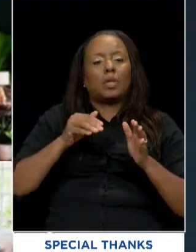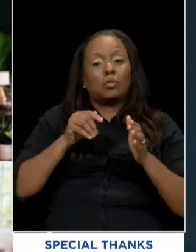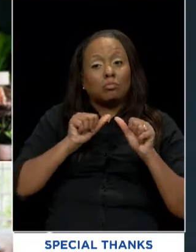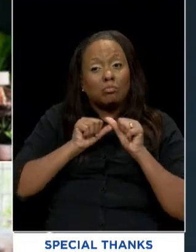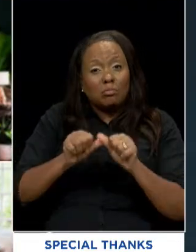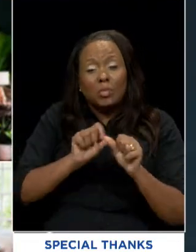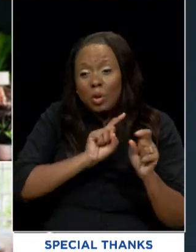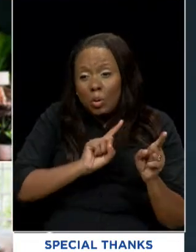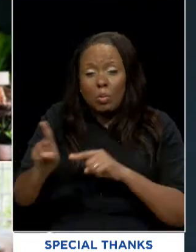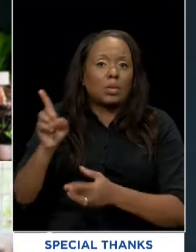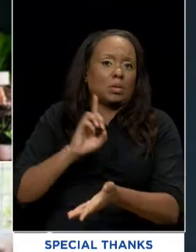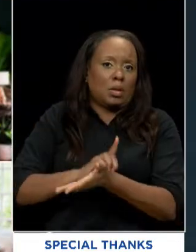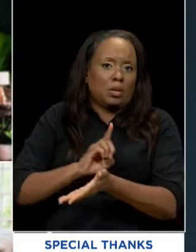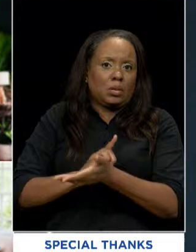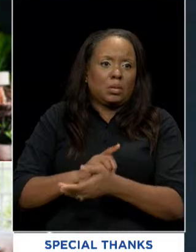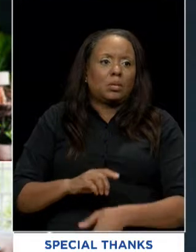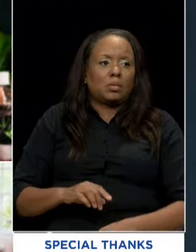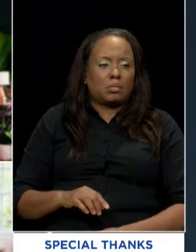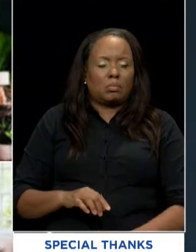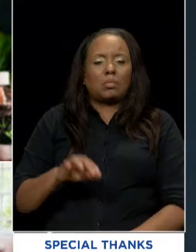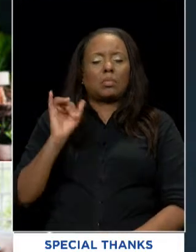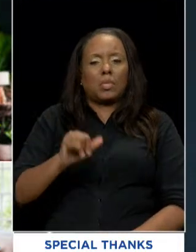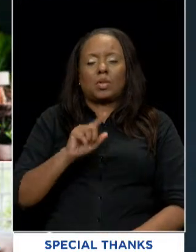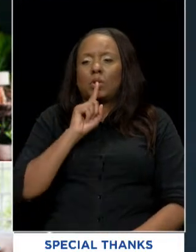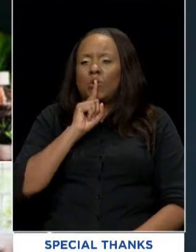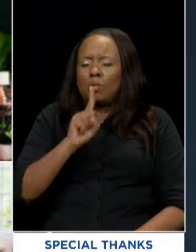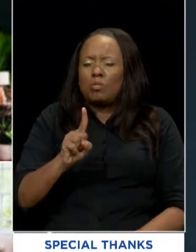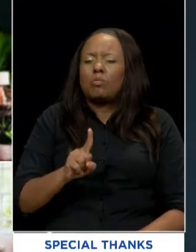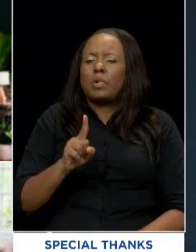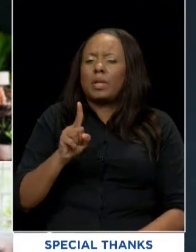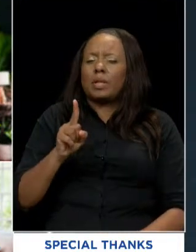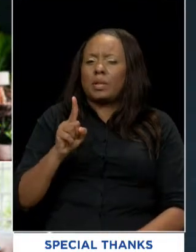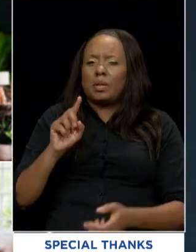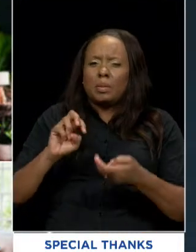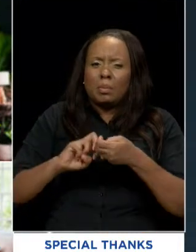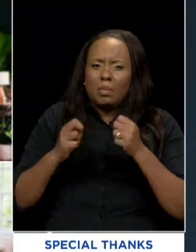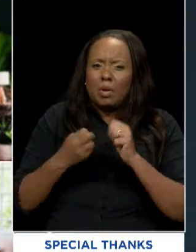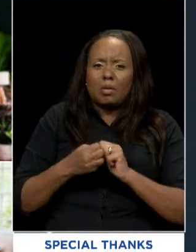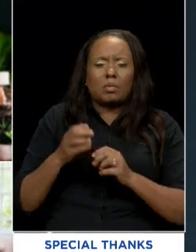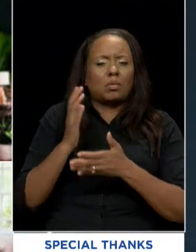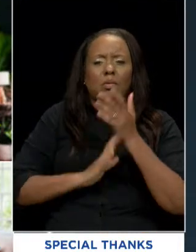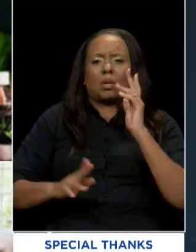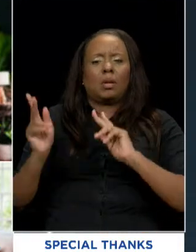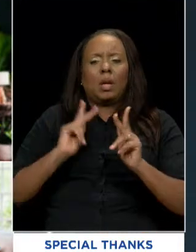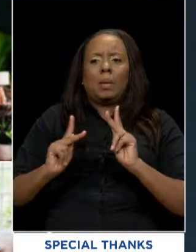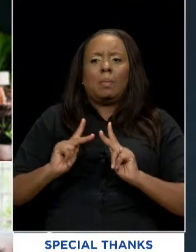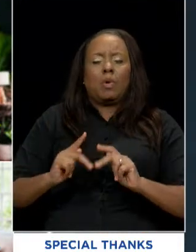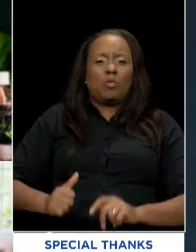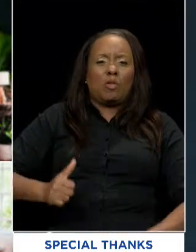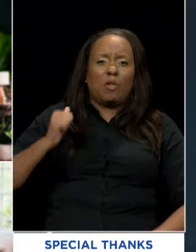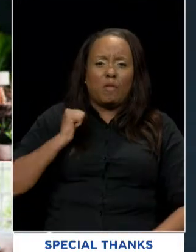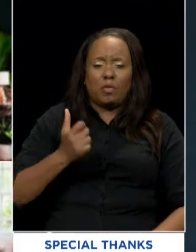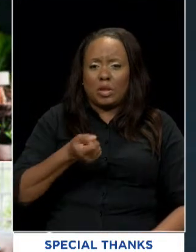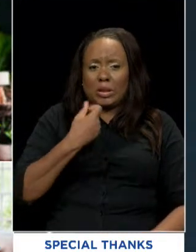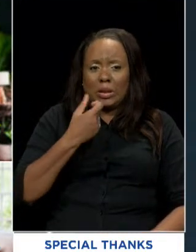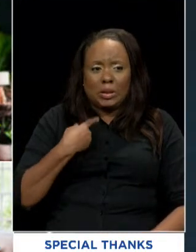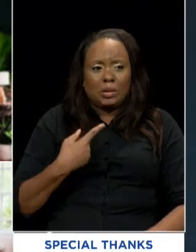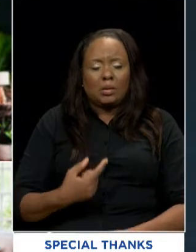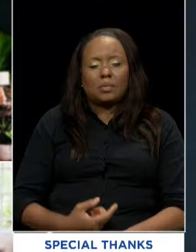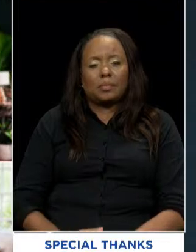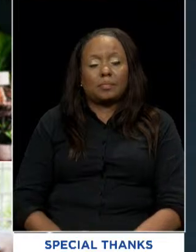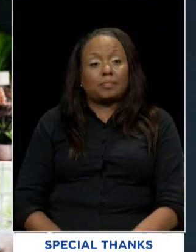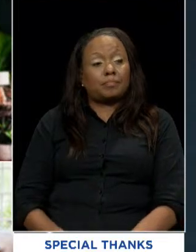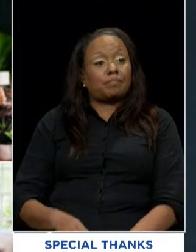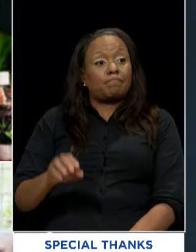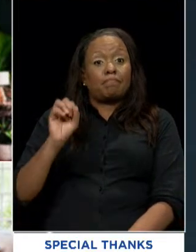look after them. I think that's one of the fundamental underlying problems in medicine here in Barbados. Dr. Rouse, coming back